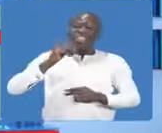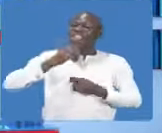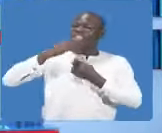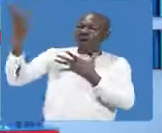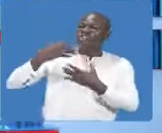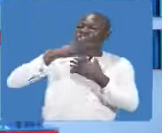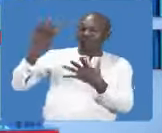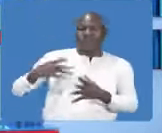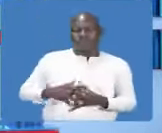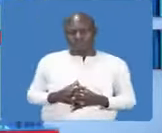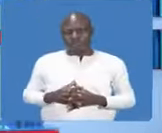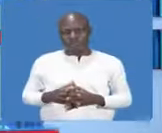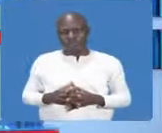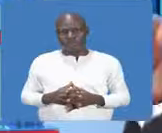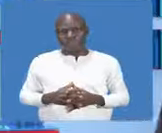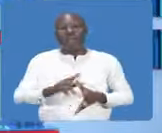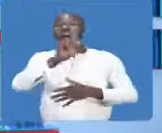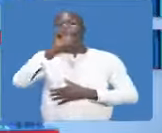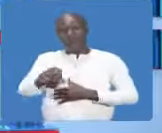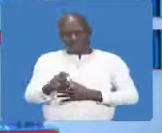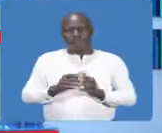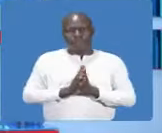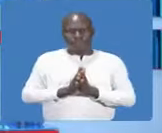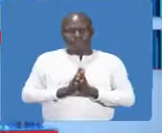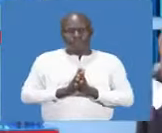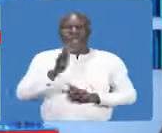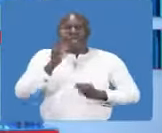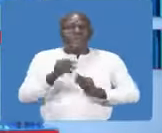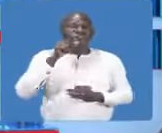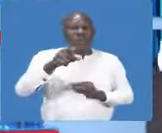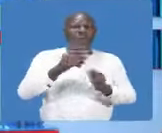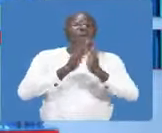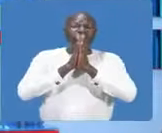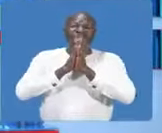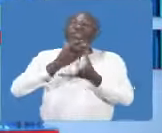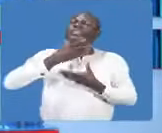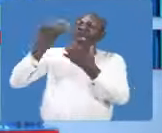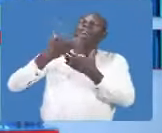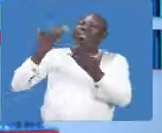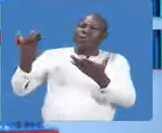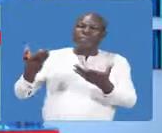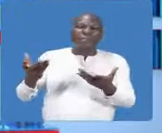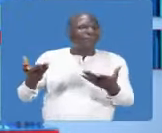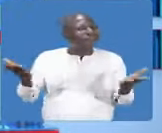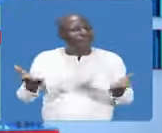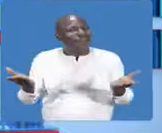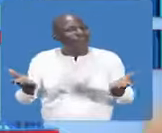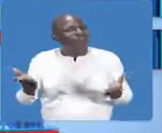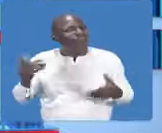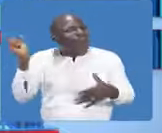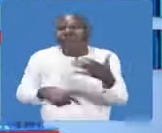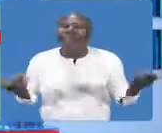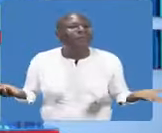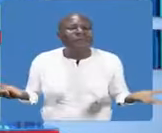e o mpa ye bo mu no na mi sa question se se wo bo mpa ye se wo tie tie mu sa na aye